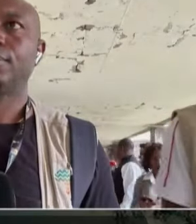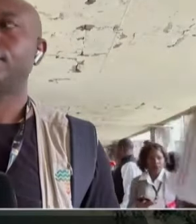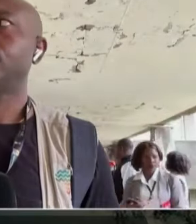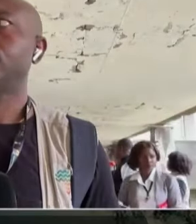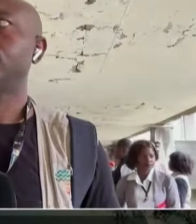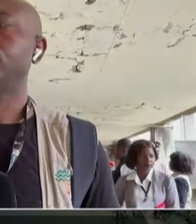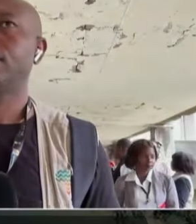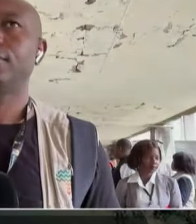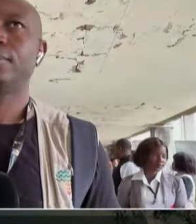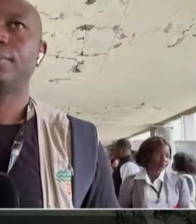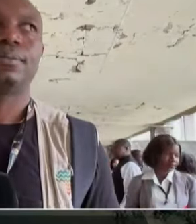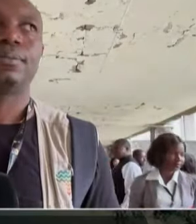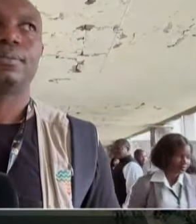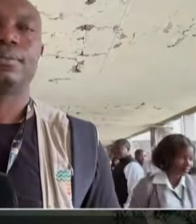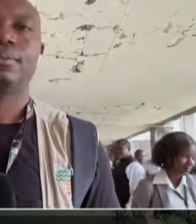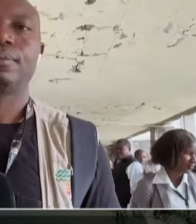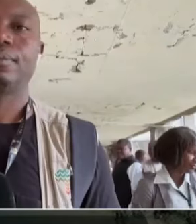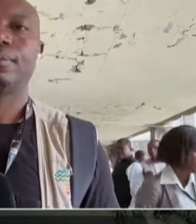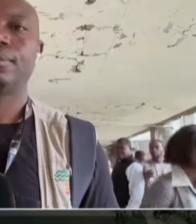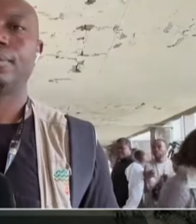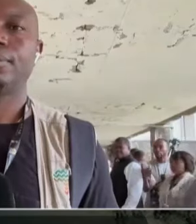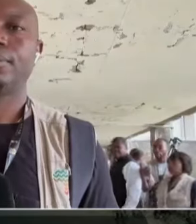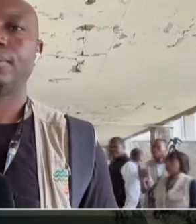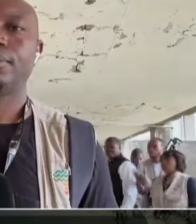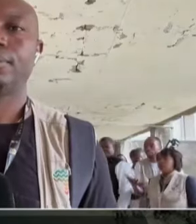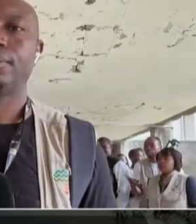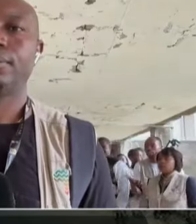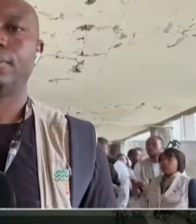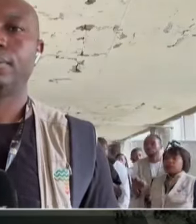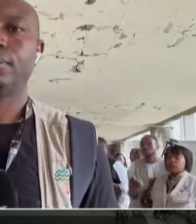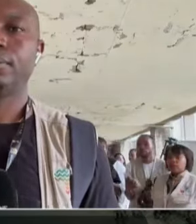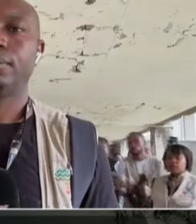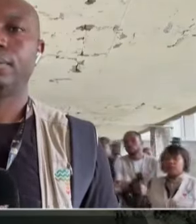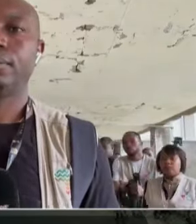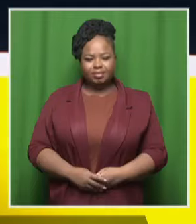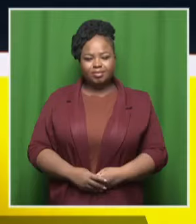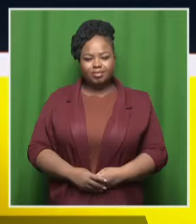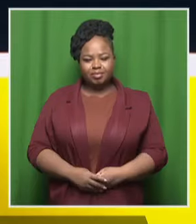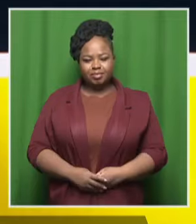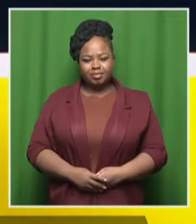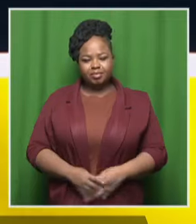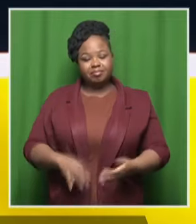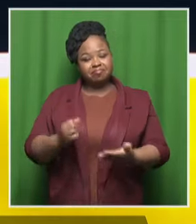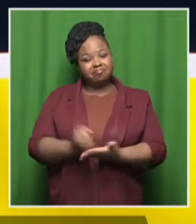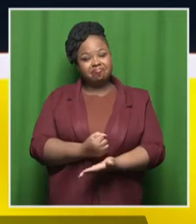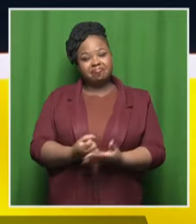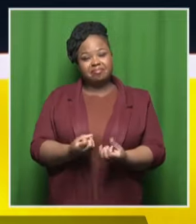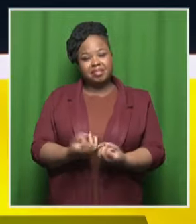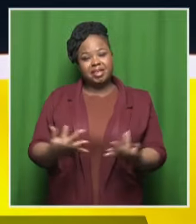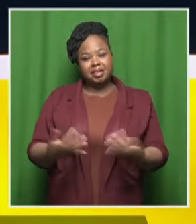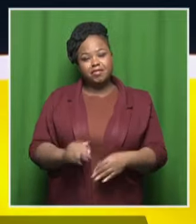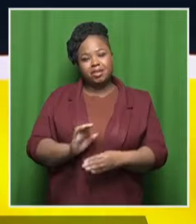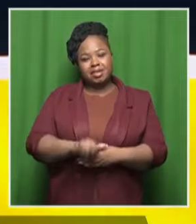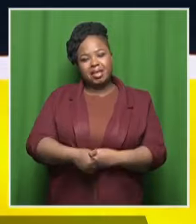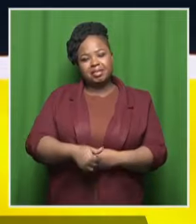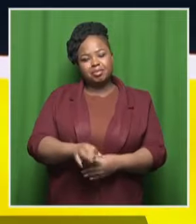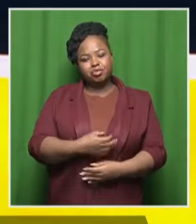parliament, and of course, some regional governments today. Close to 17 million people in Mozambique are registered to vote for the next